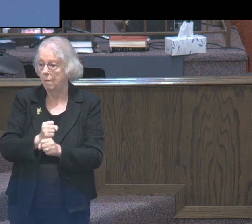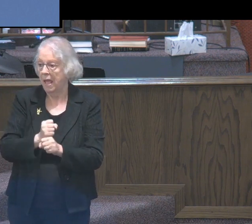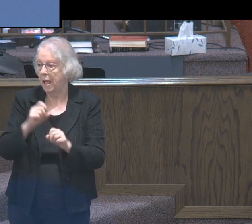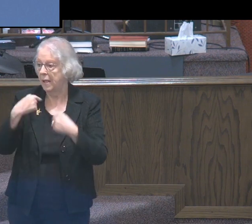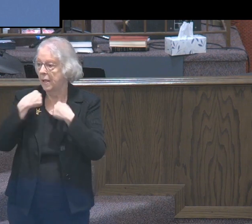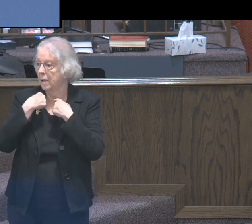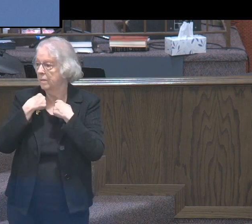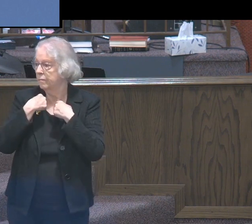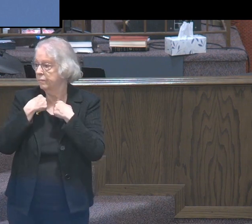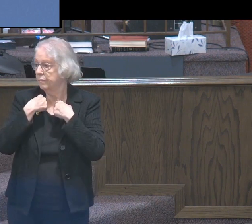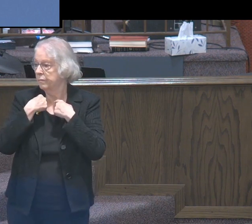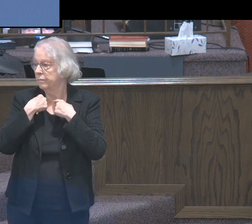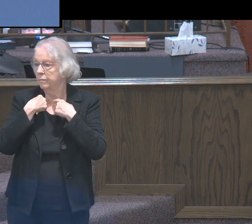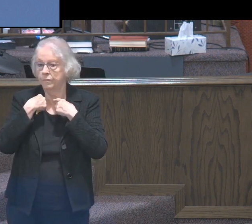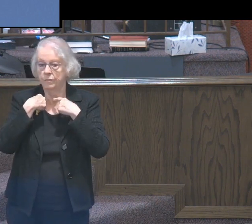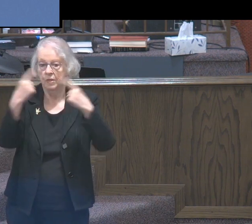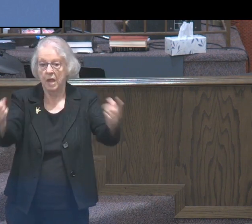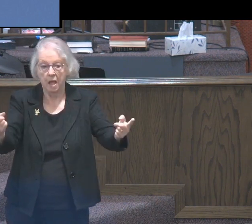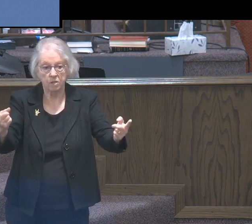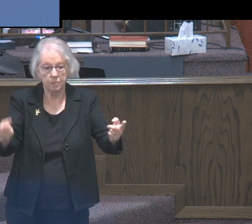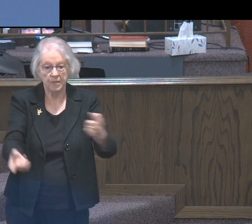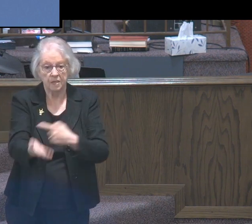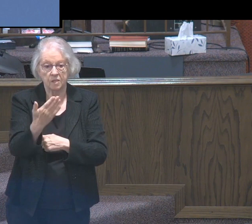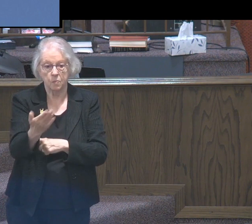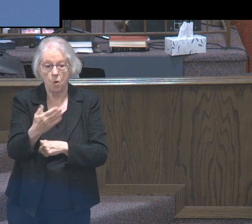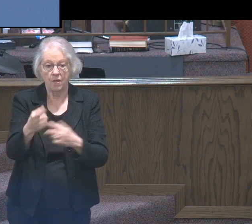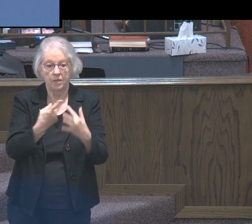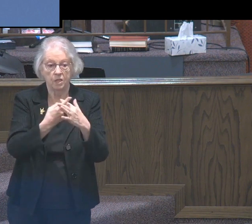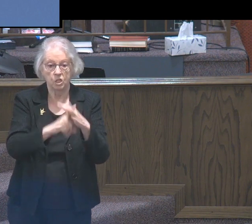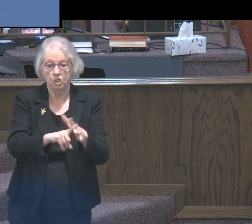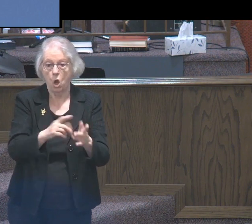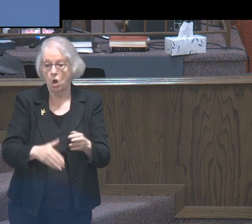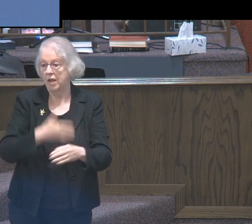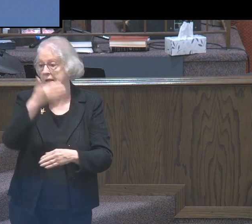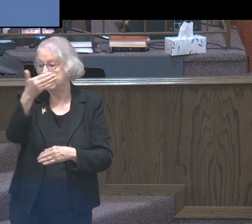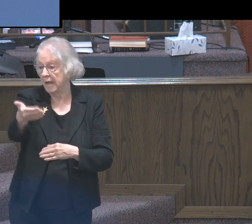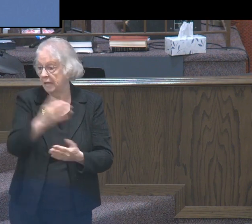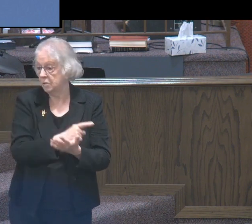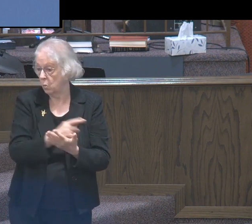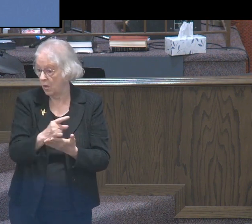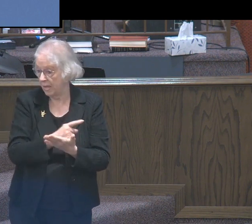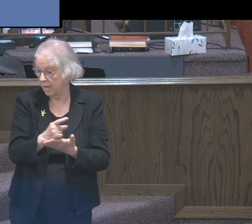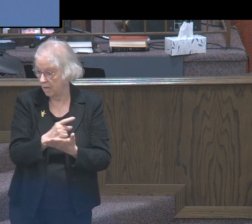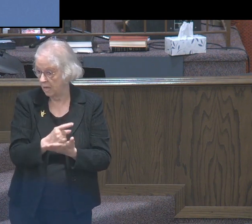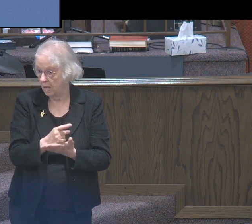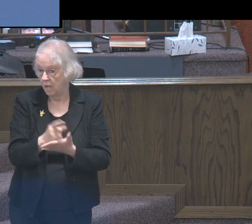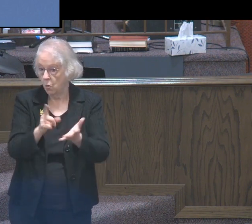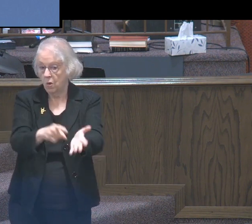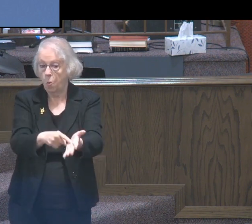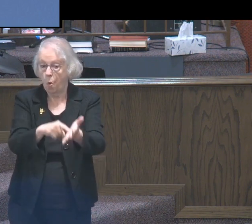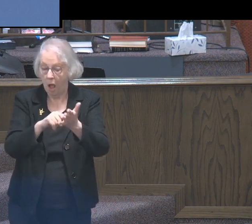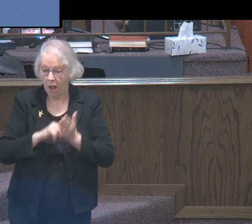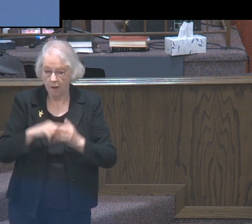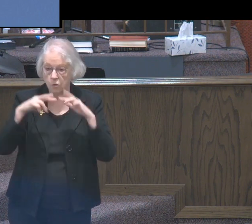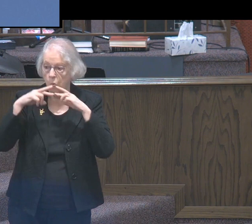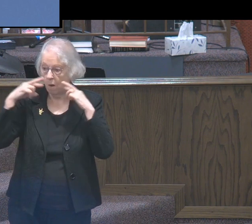in tune with Jackson County. I know that Independence has not weighed, the Independence Health Department